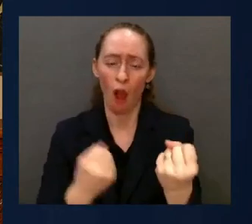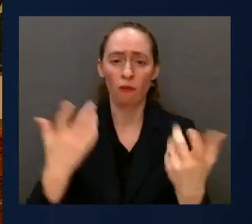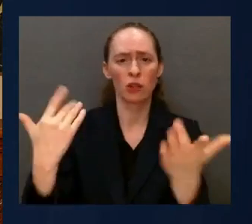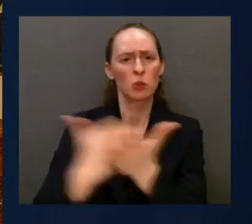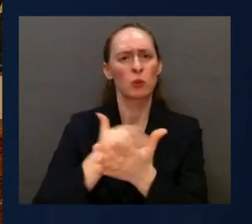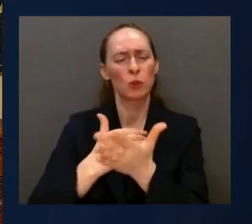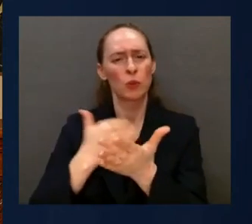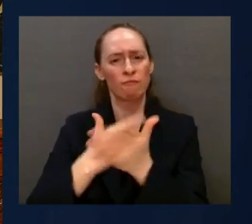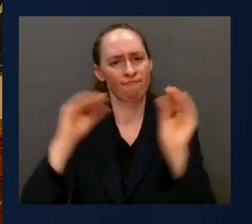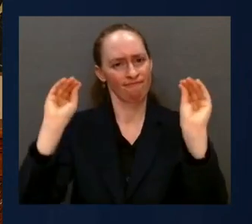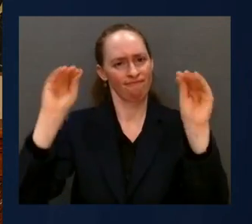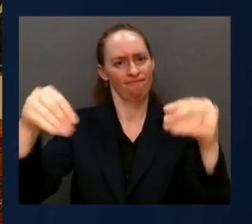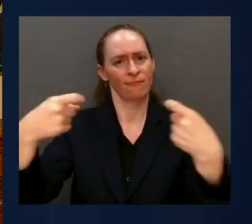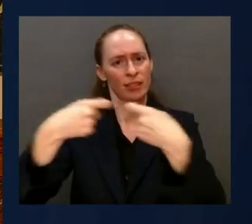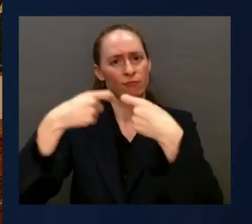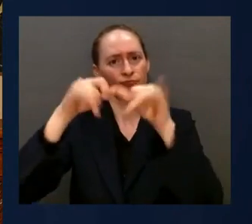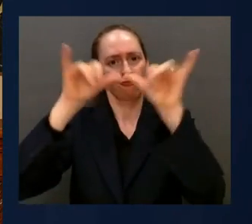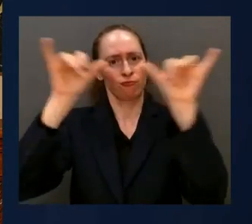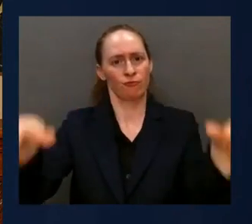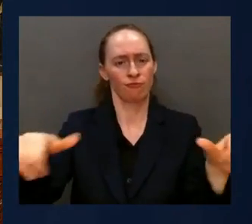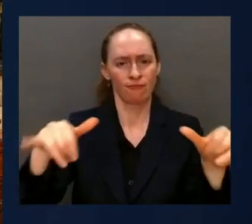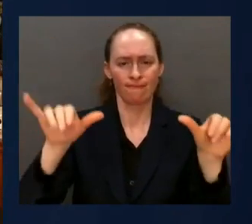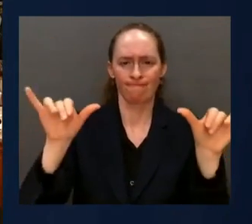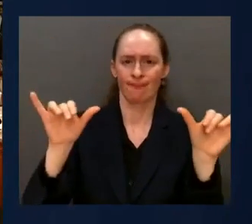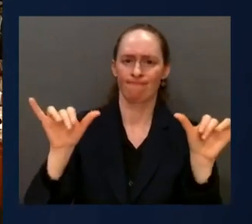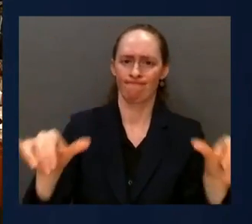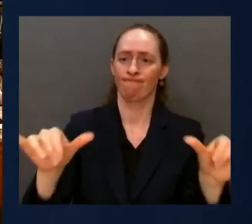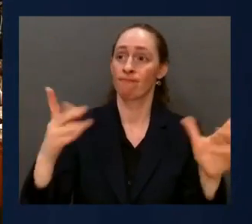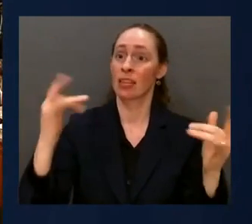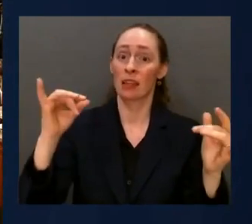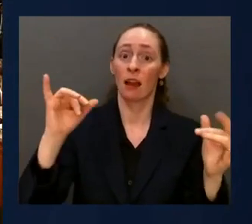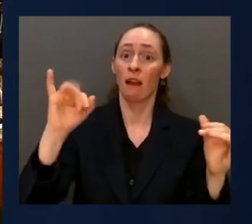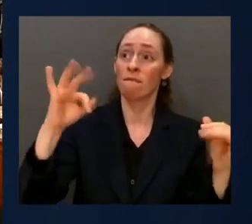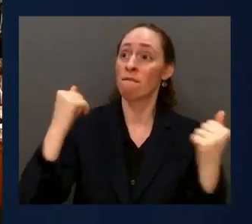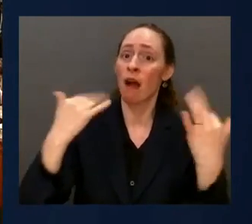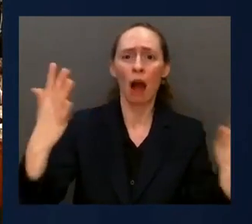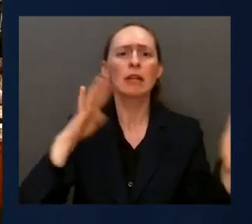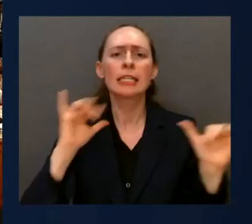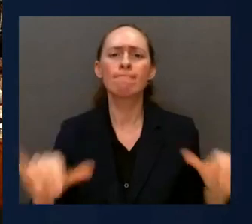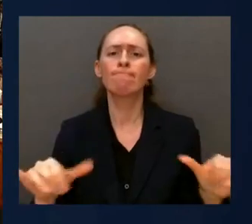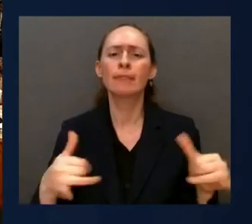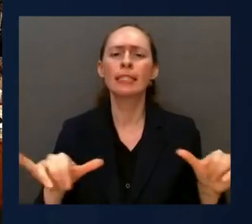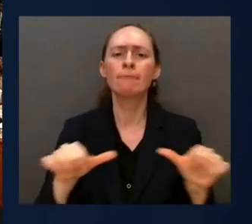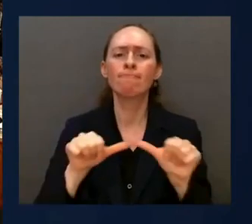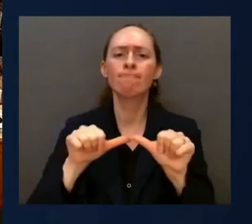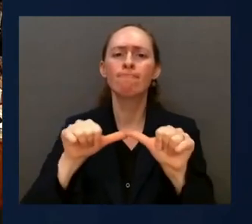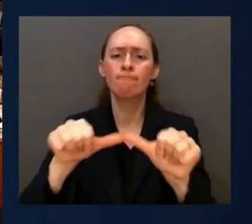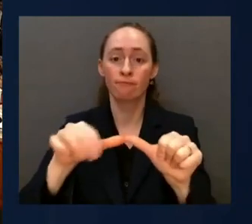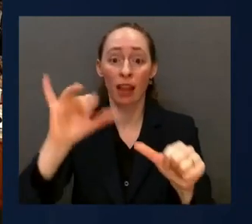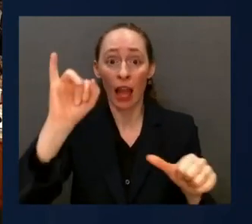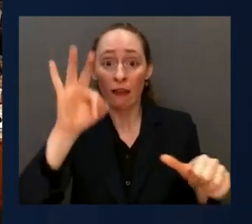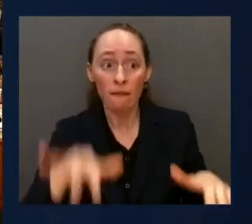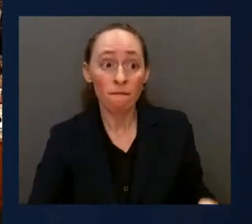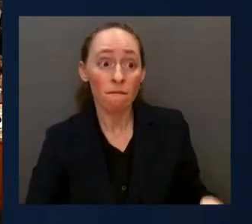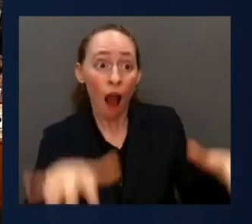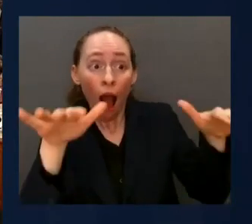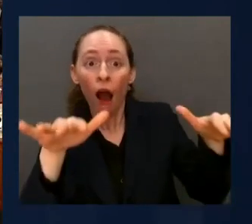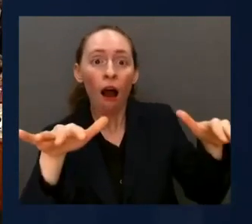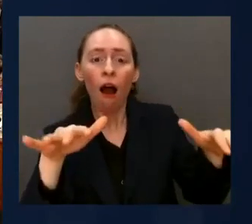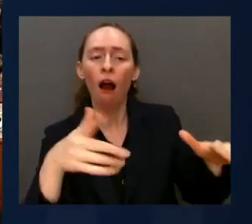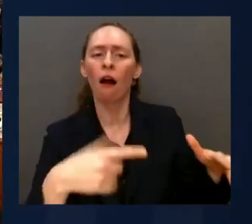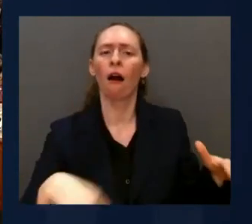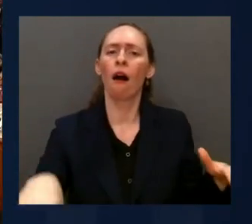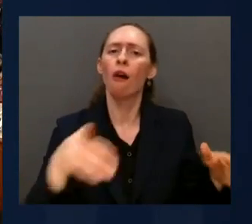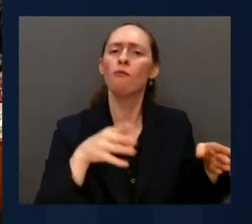water systems will withstand the next big flood. Clean energy to cut pollution and create jobs in communities often left behind. We're going to